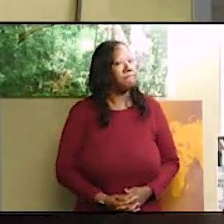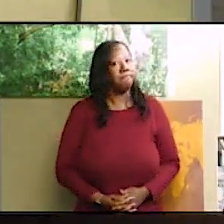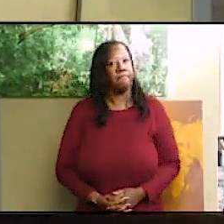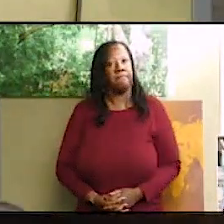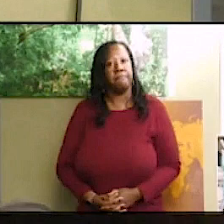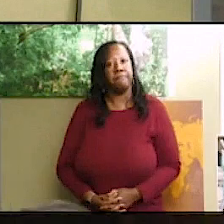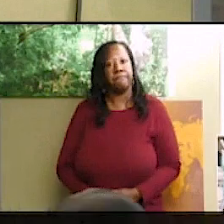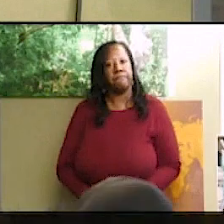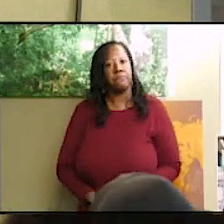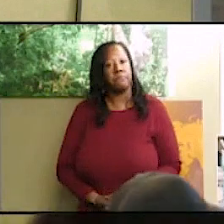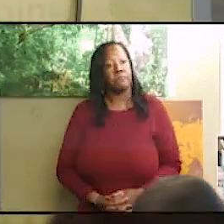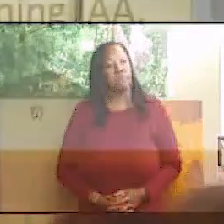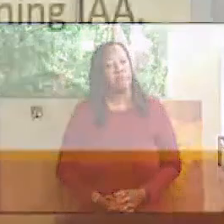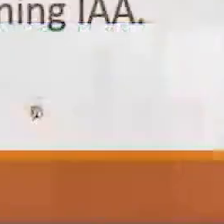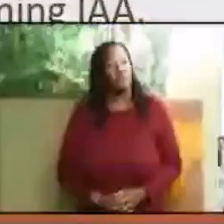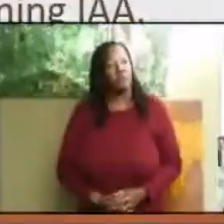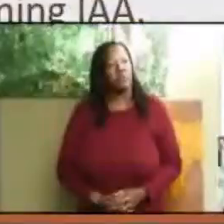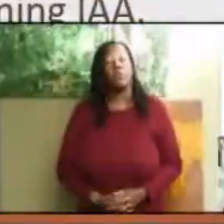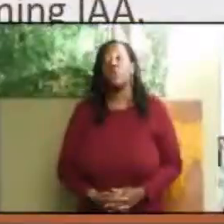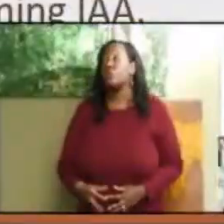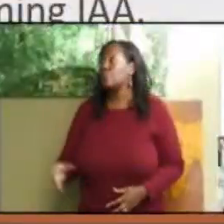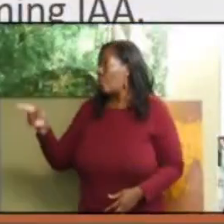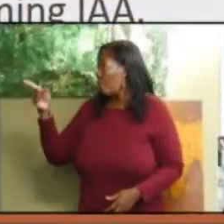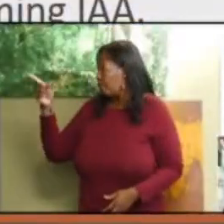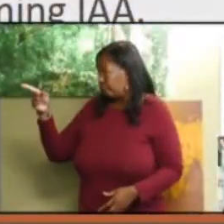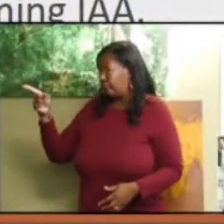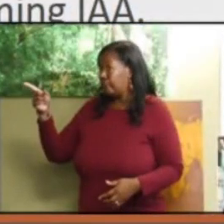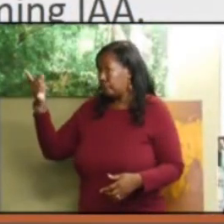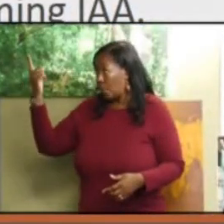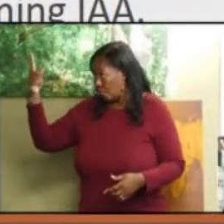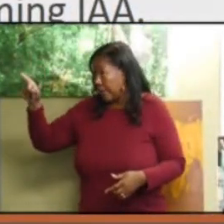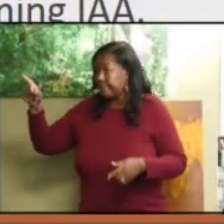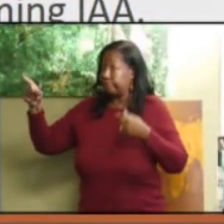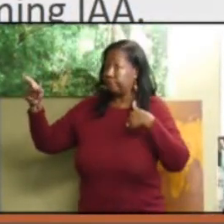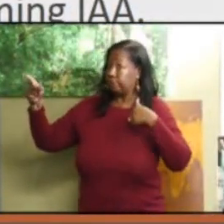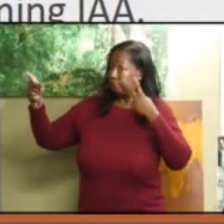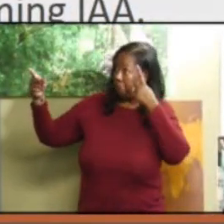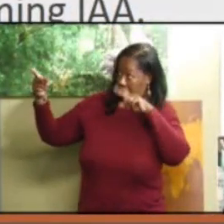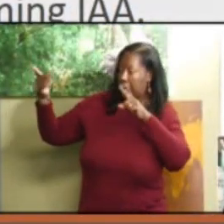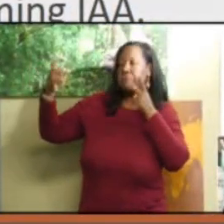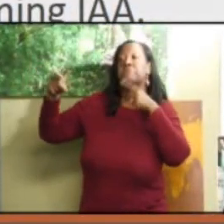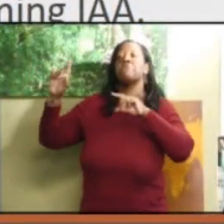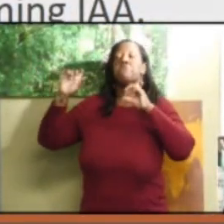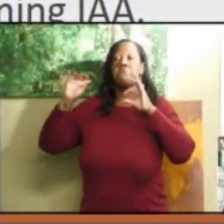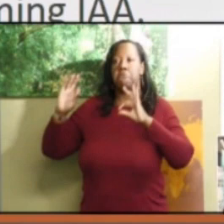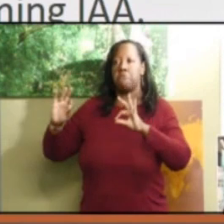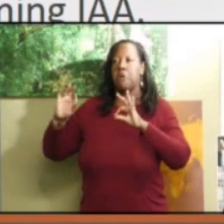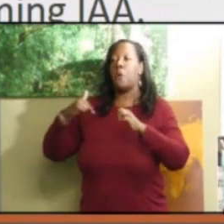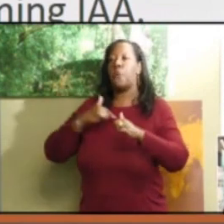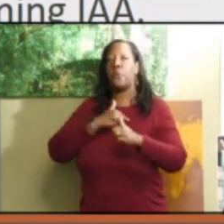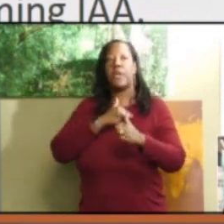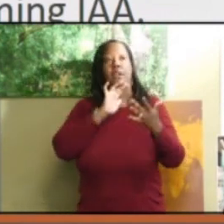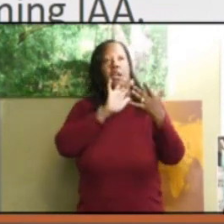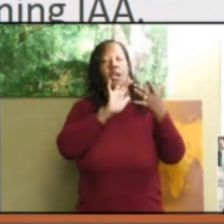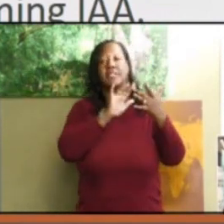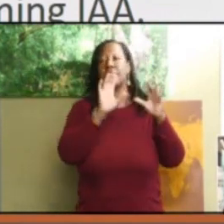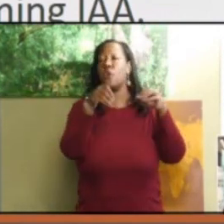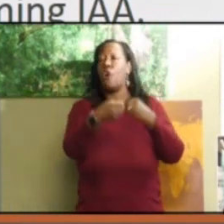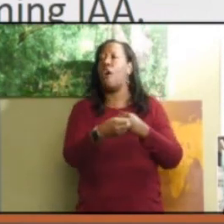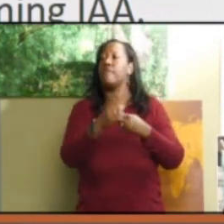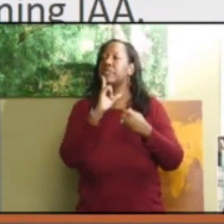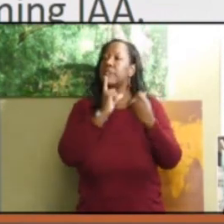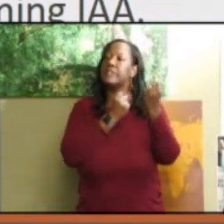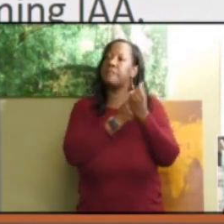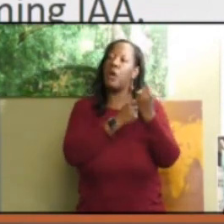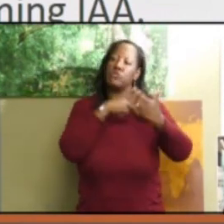Once the agency and Smithsonian Exhibits are in agreement, we contact our Office of Sponsored Projects and we let